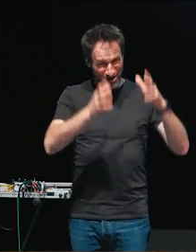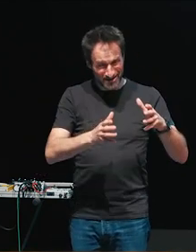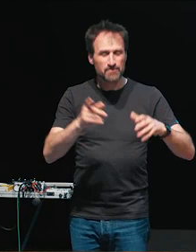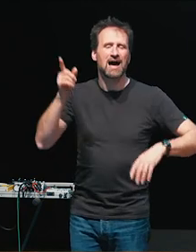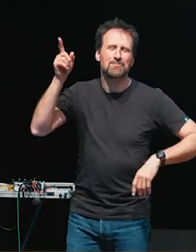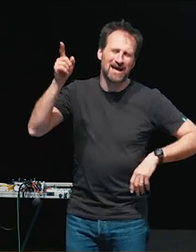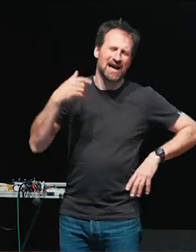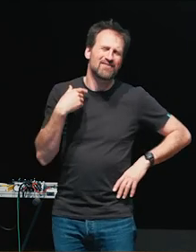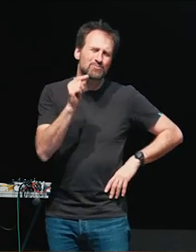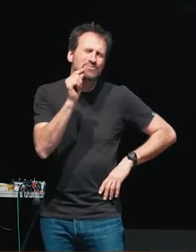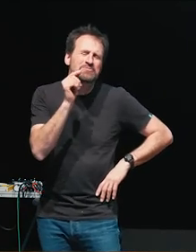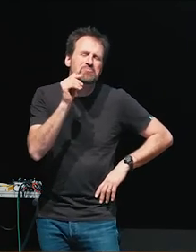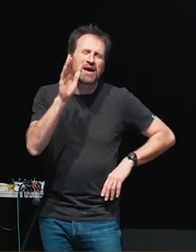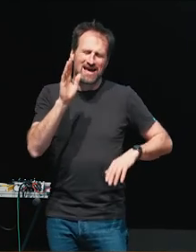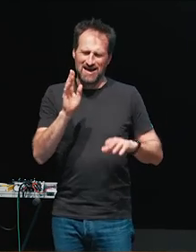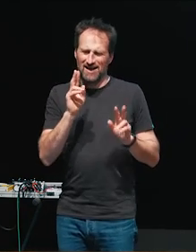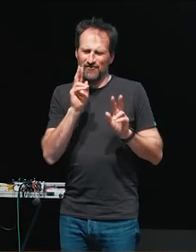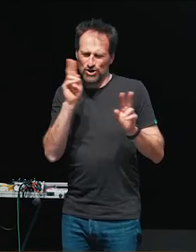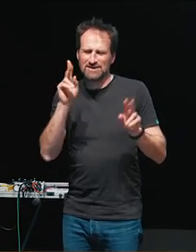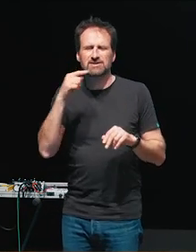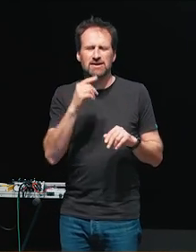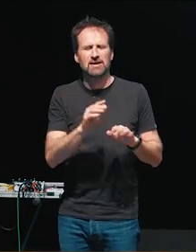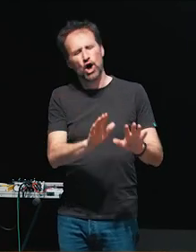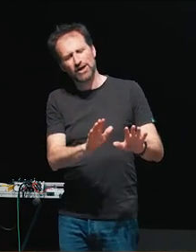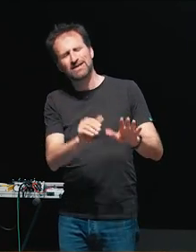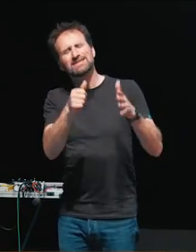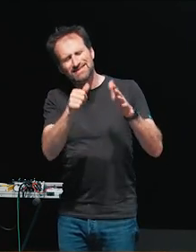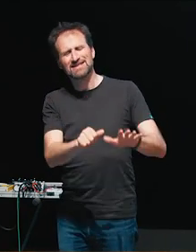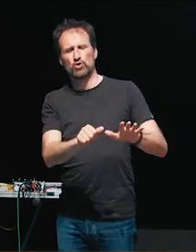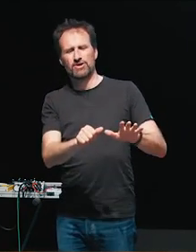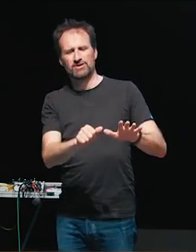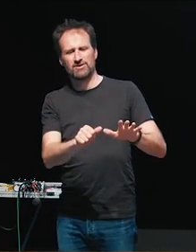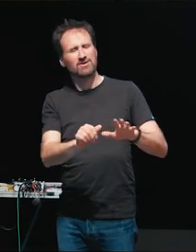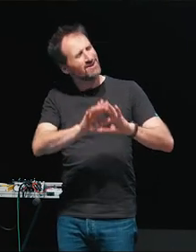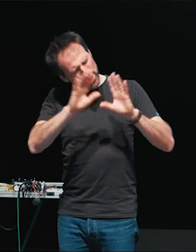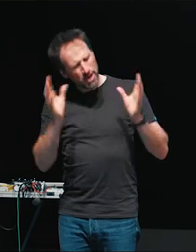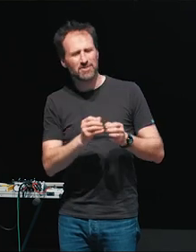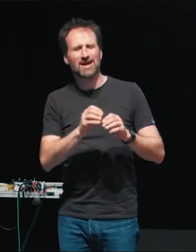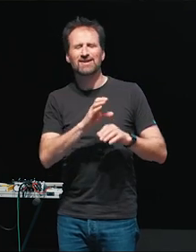6 months. 6 months, done. Make it your entire code base serverless.